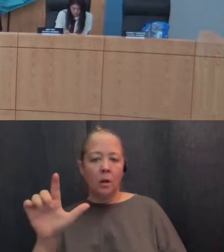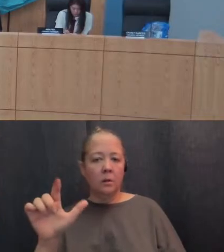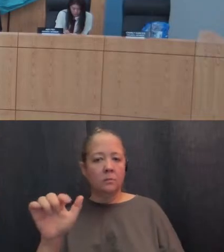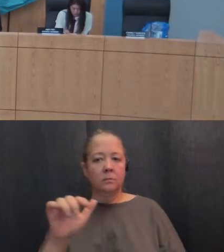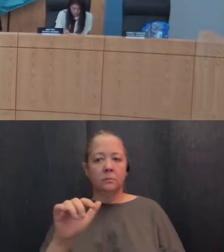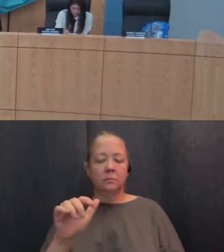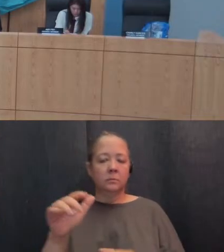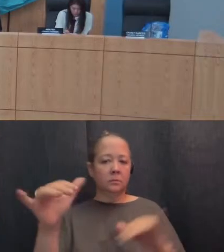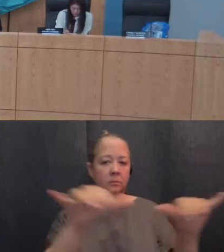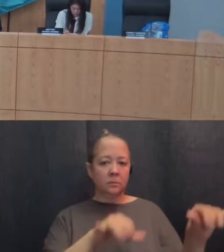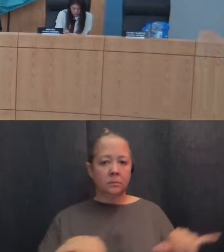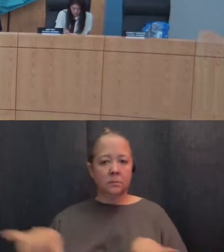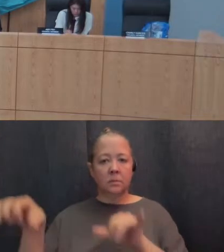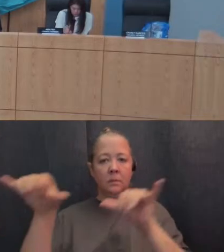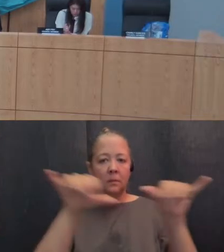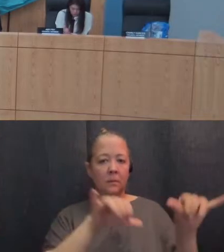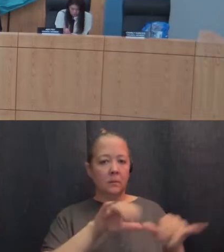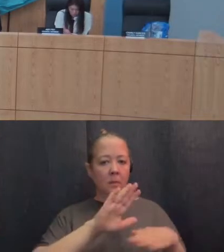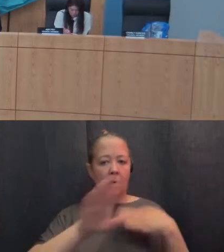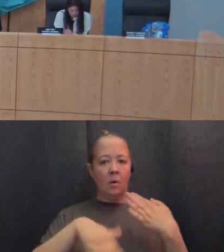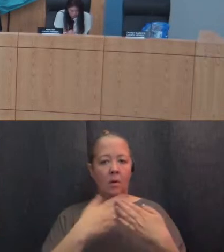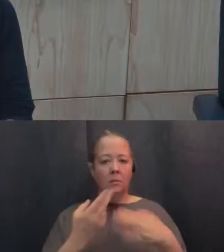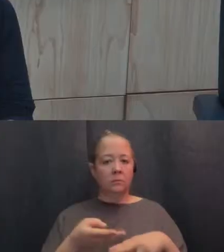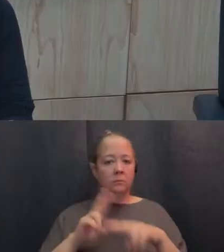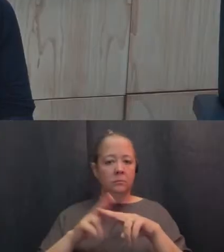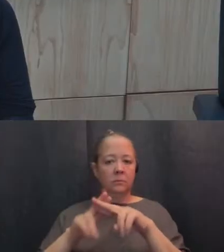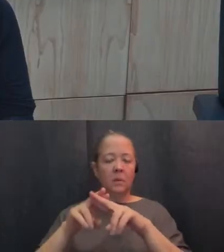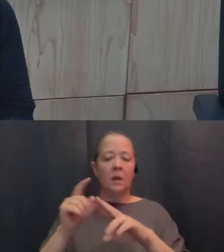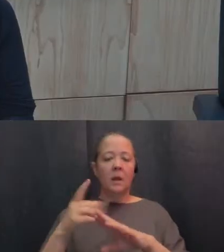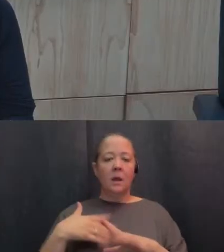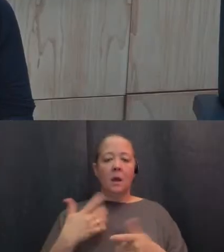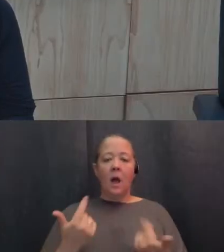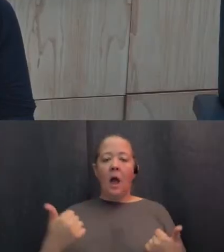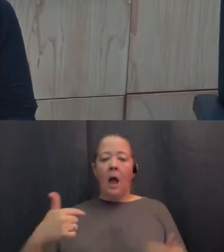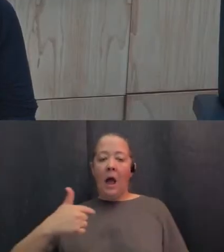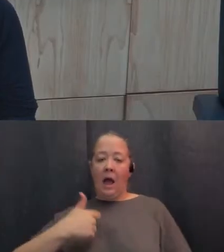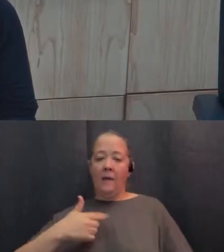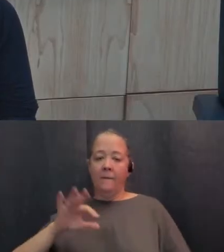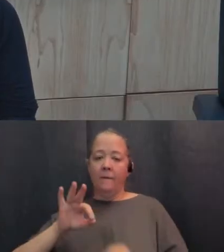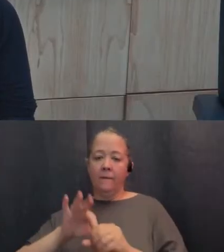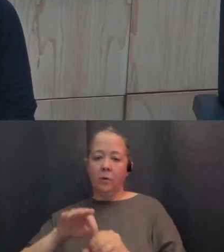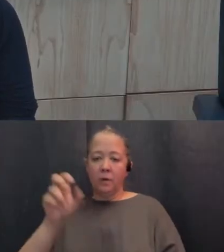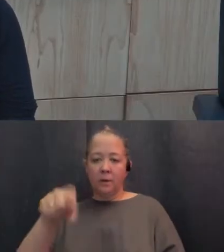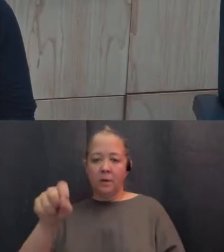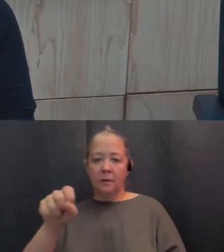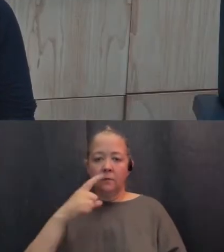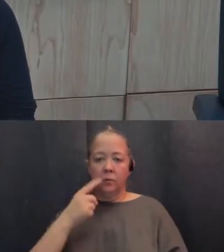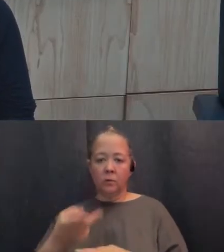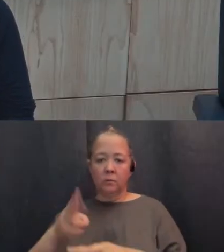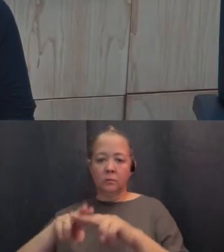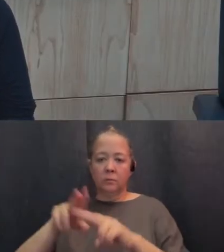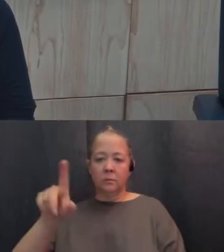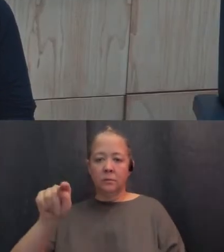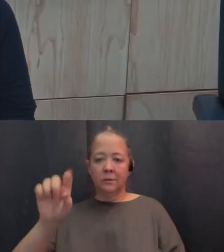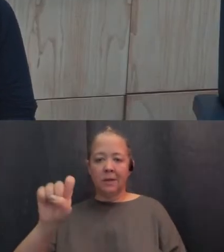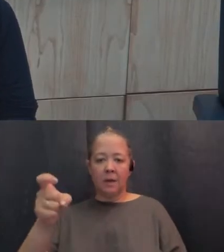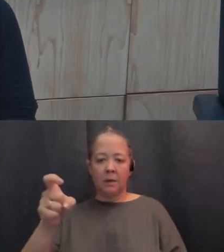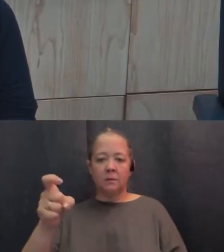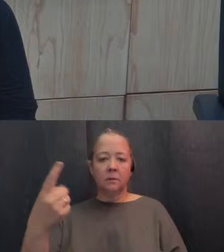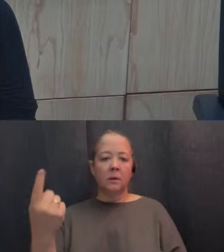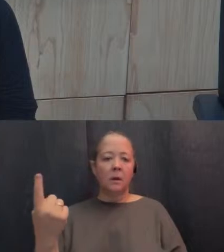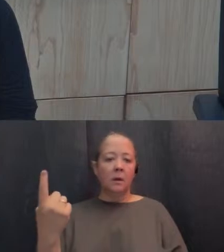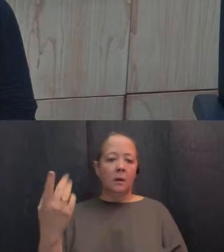I have indeed in the past voted to raise taxes, and I will likely again vote to raise taxes this year.